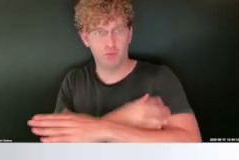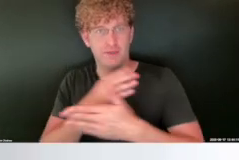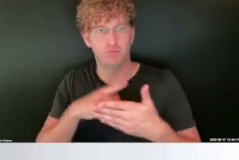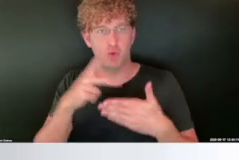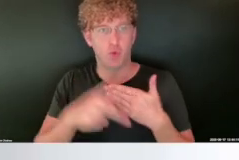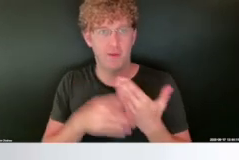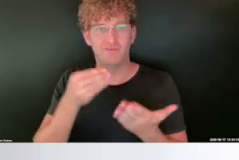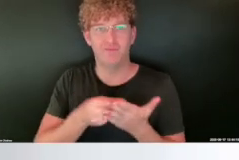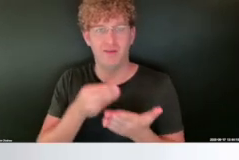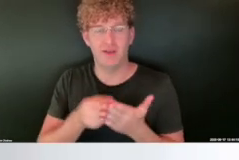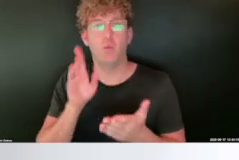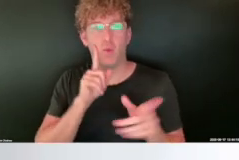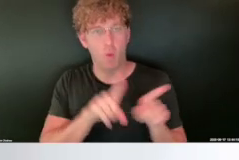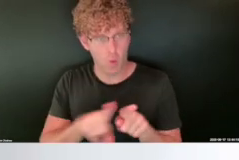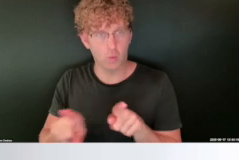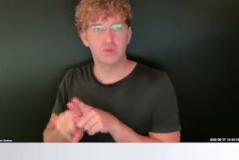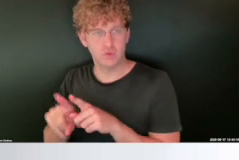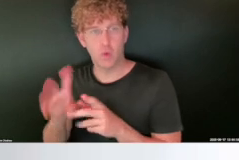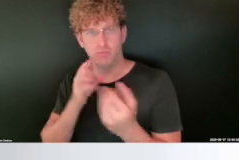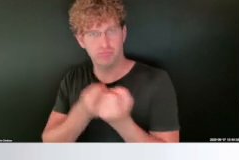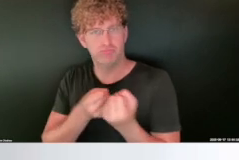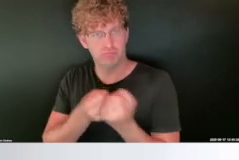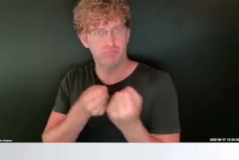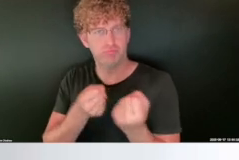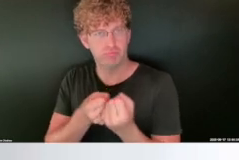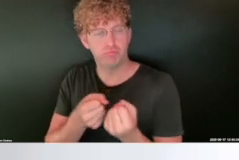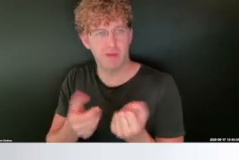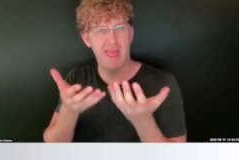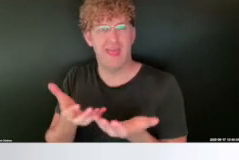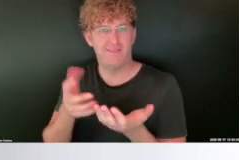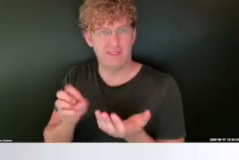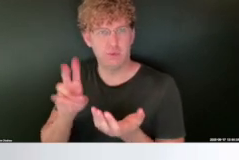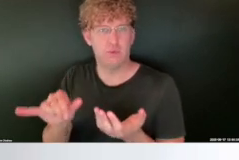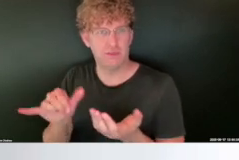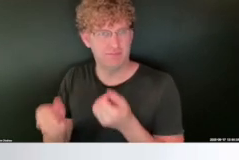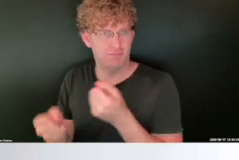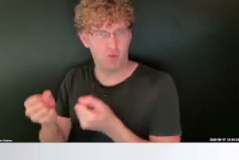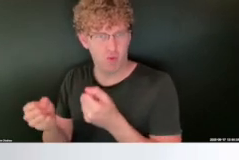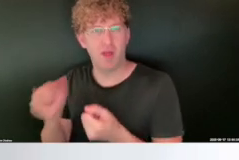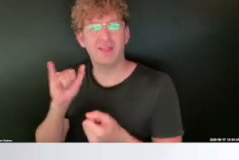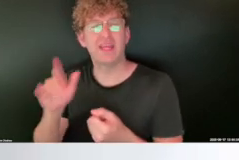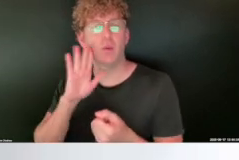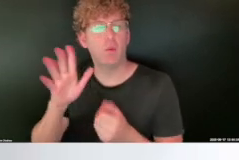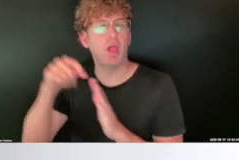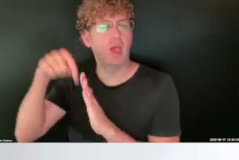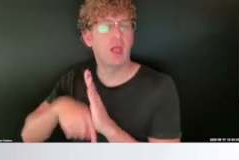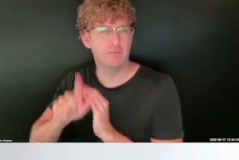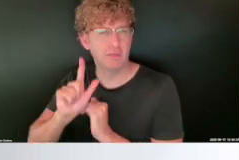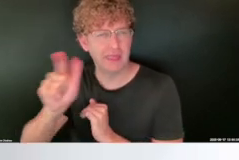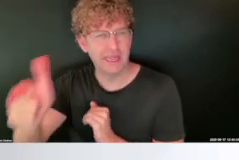some of our other heavy duty projects as well. And I think we're going to get into that a little bit later in the presentation as